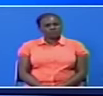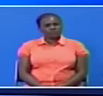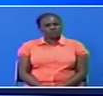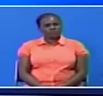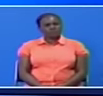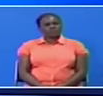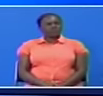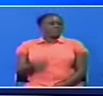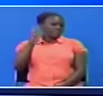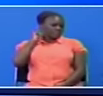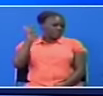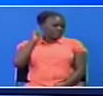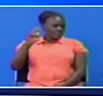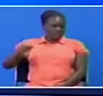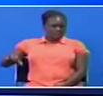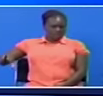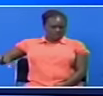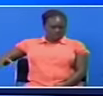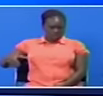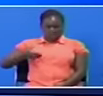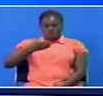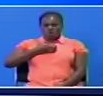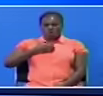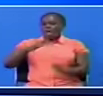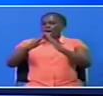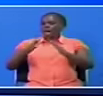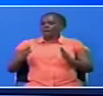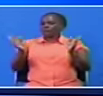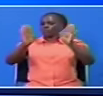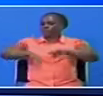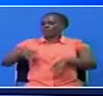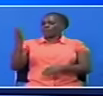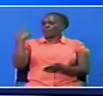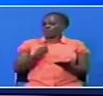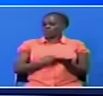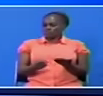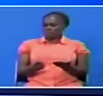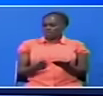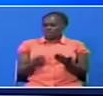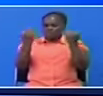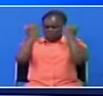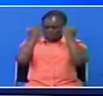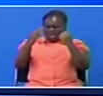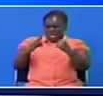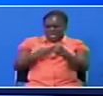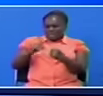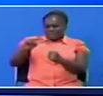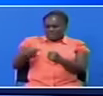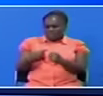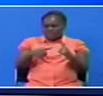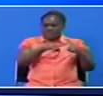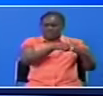In the county of Kisii, a man believed to be the owner of the building that collapsed that last week that has been charged with 8 counts of